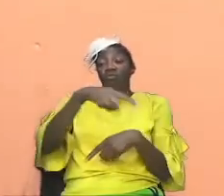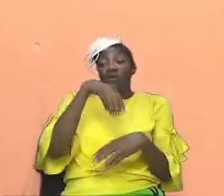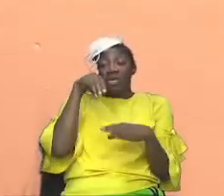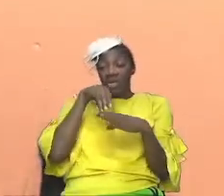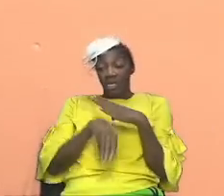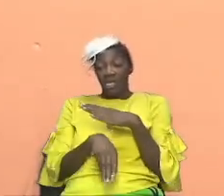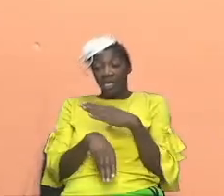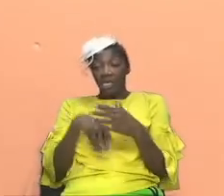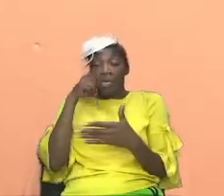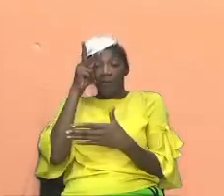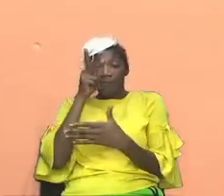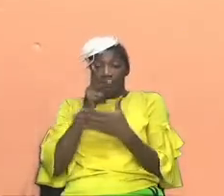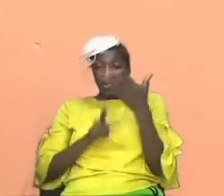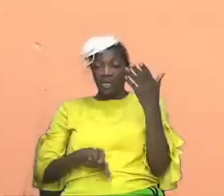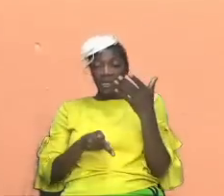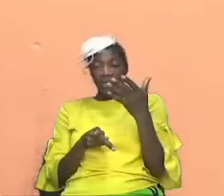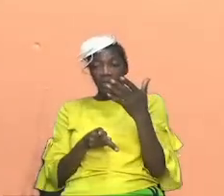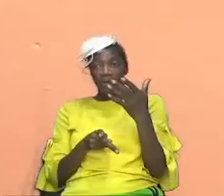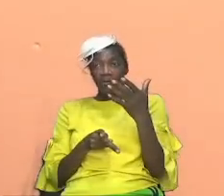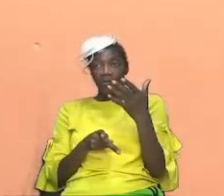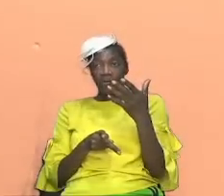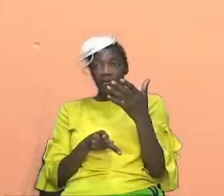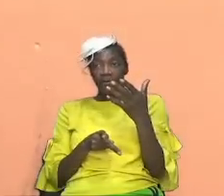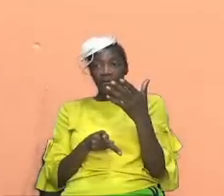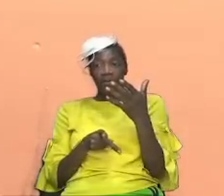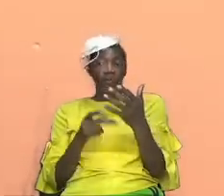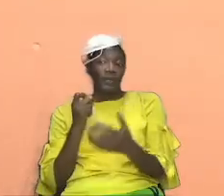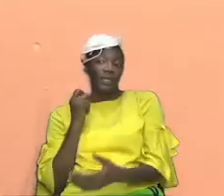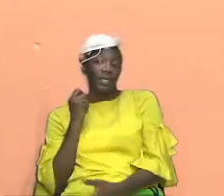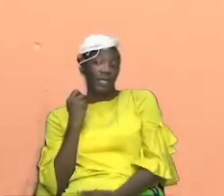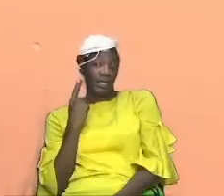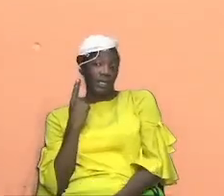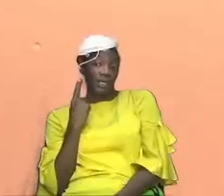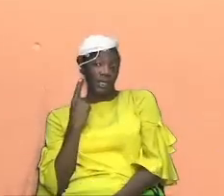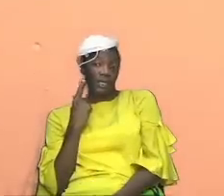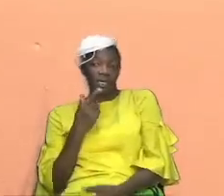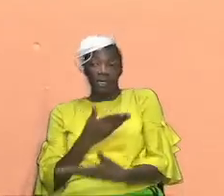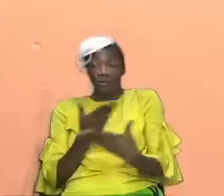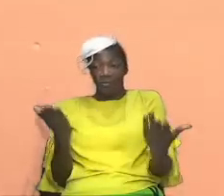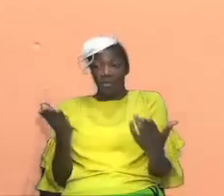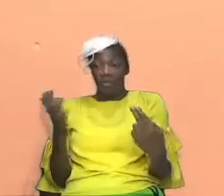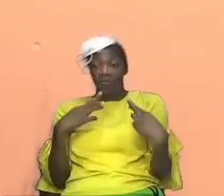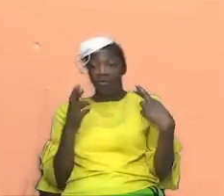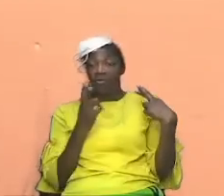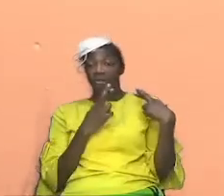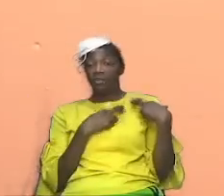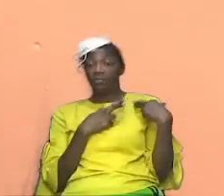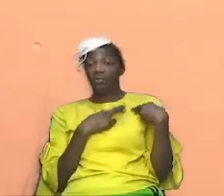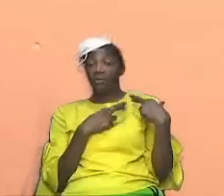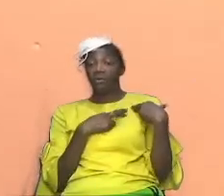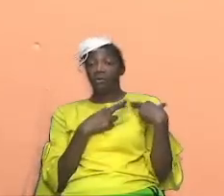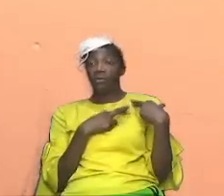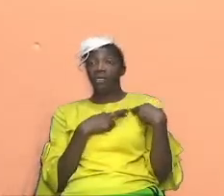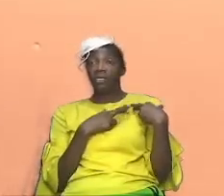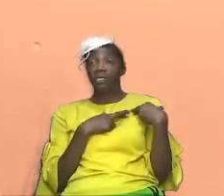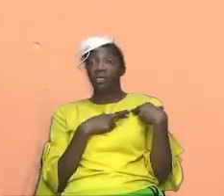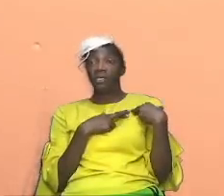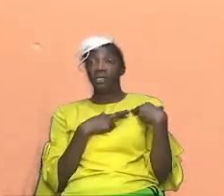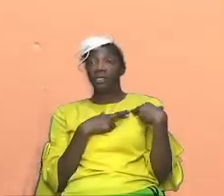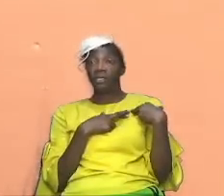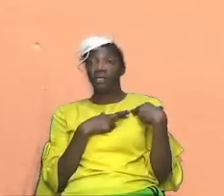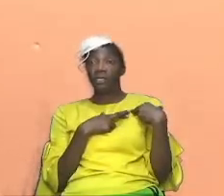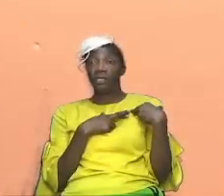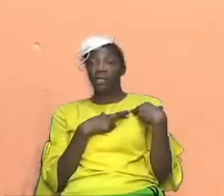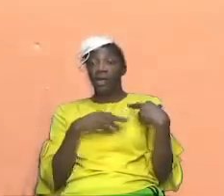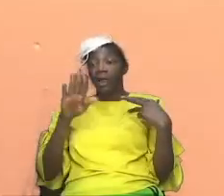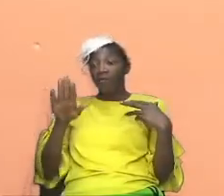are a part of, understand what it is that our responsibilities as